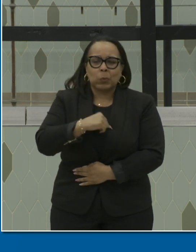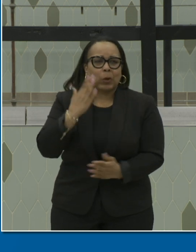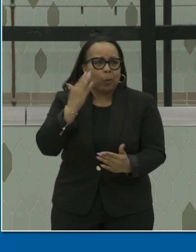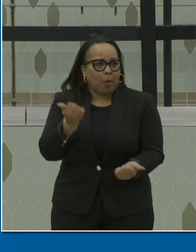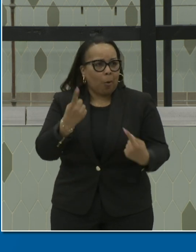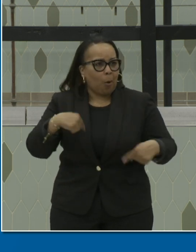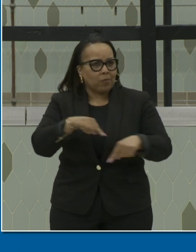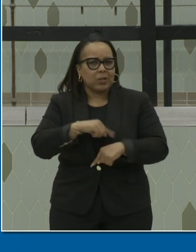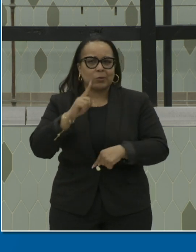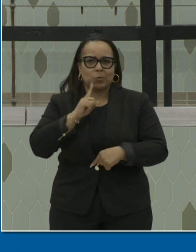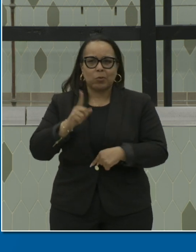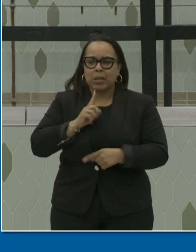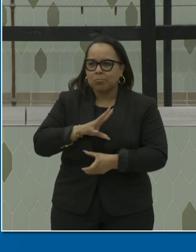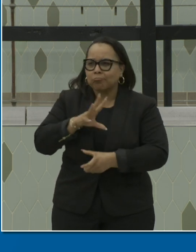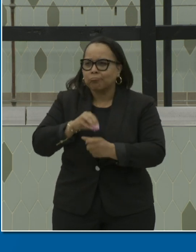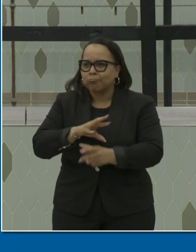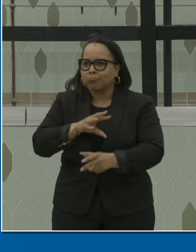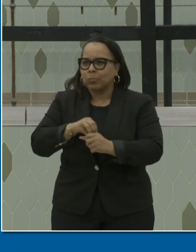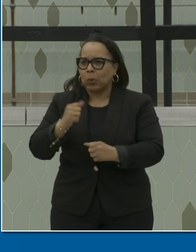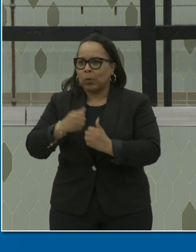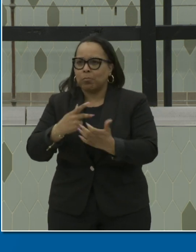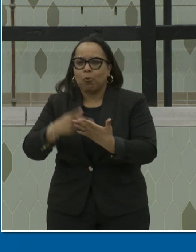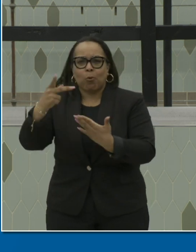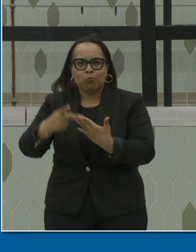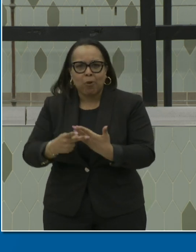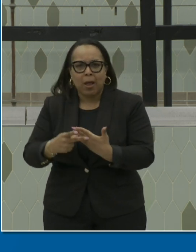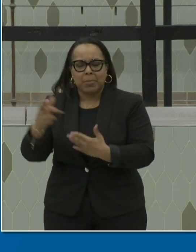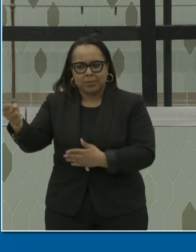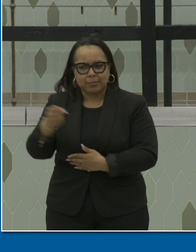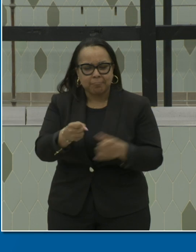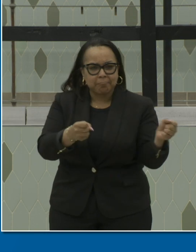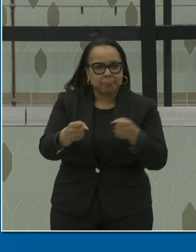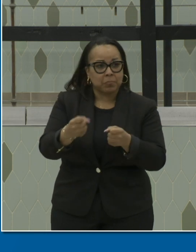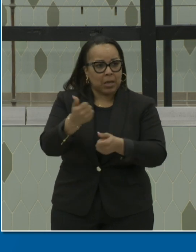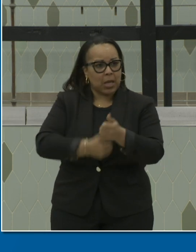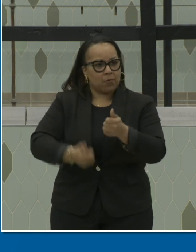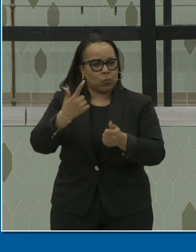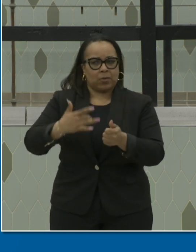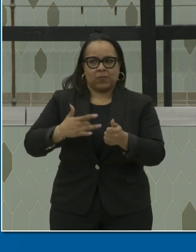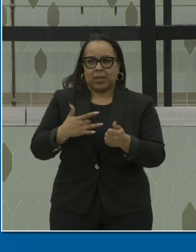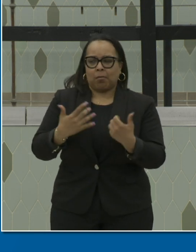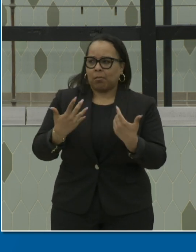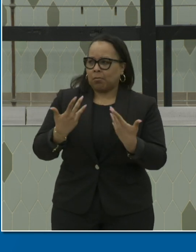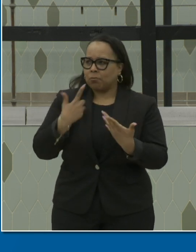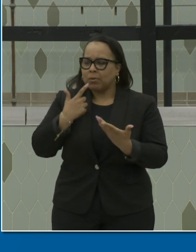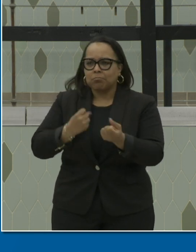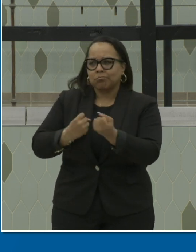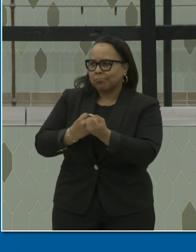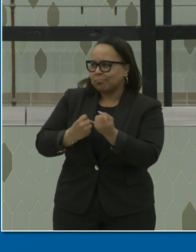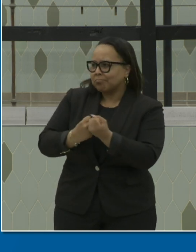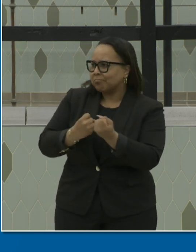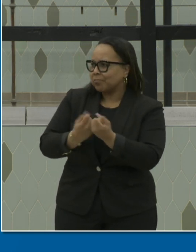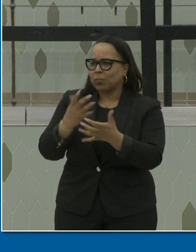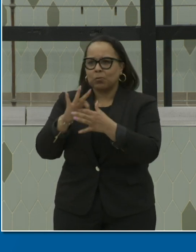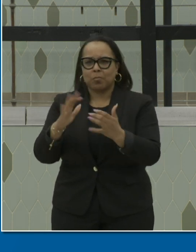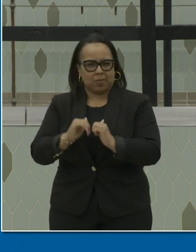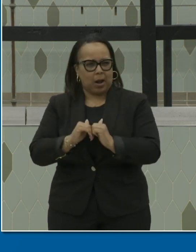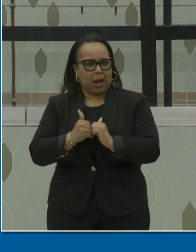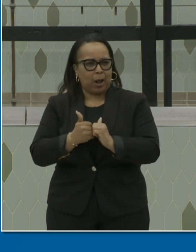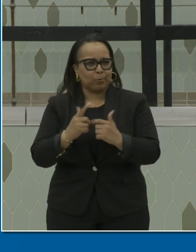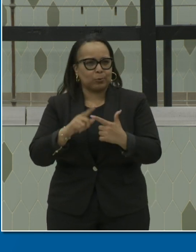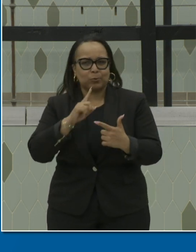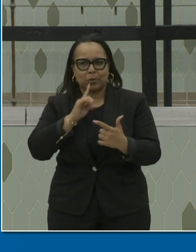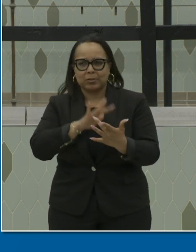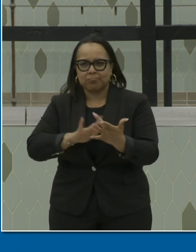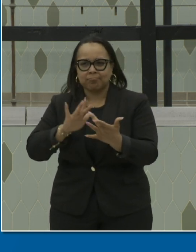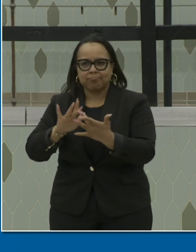all of us will partake in terms of bringing programs back and making everyone feel helpful and in terms of how to